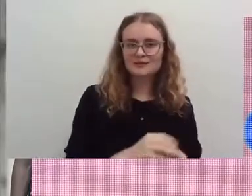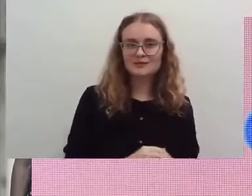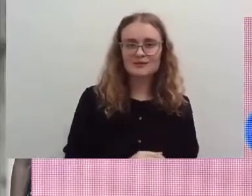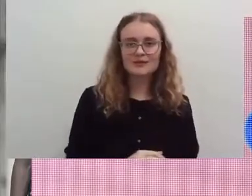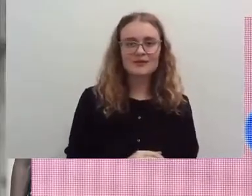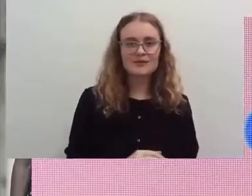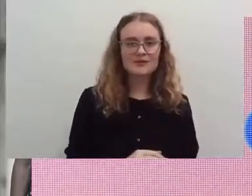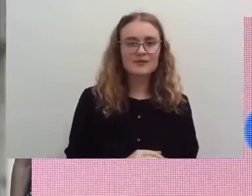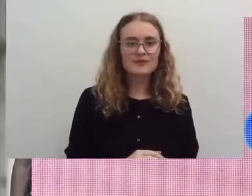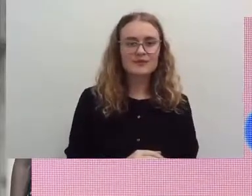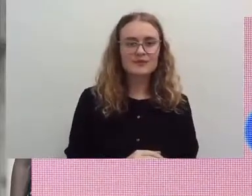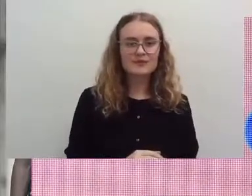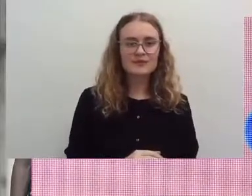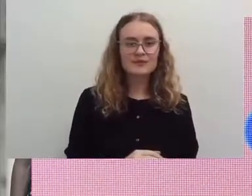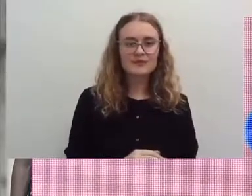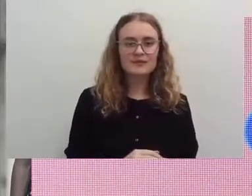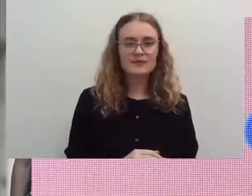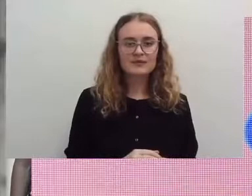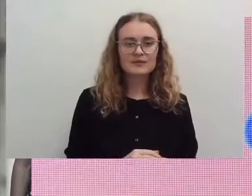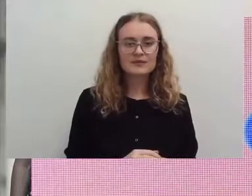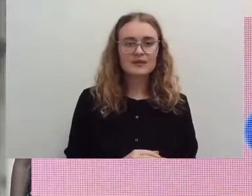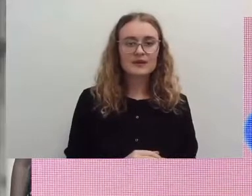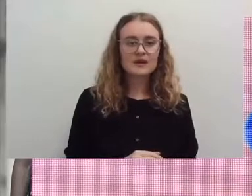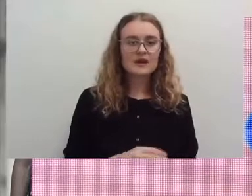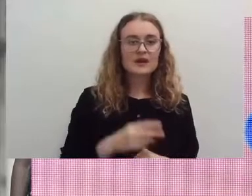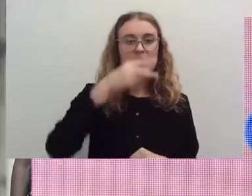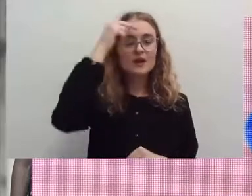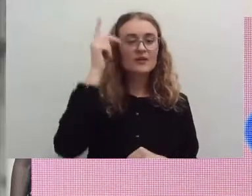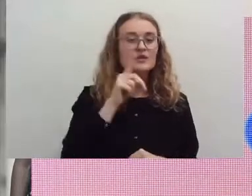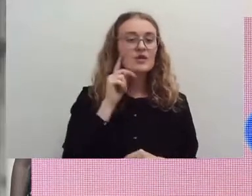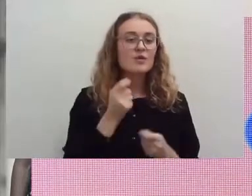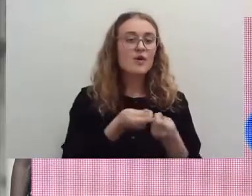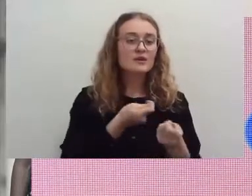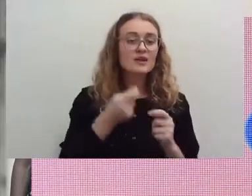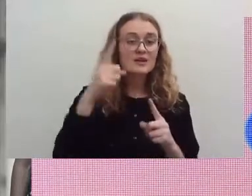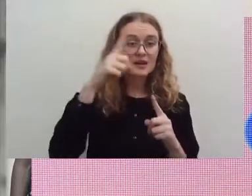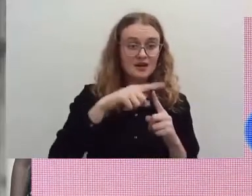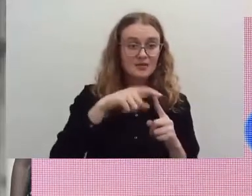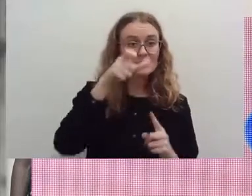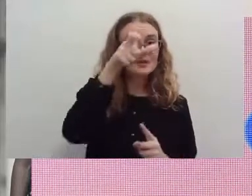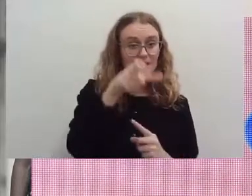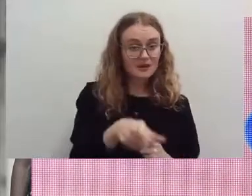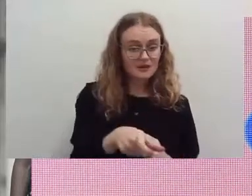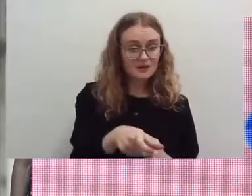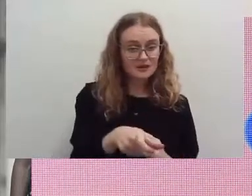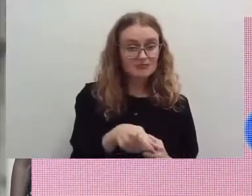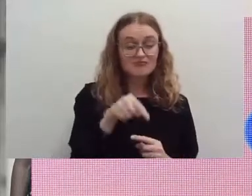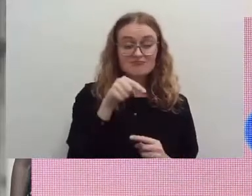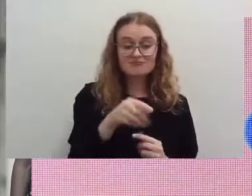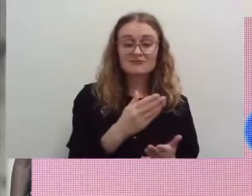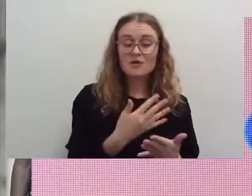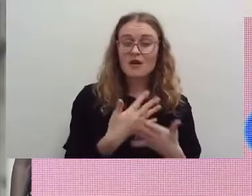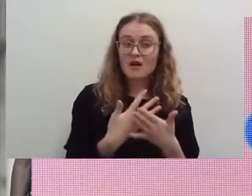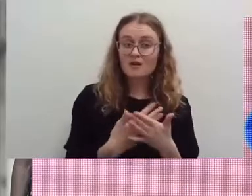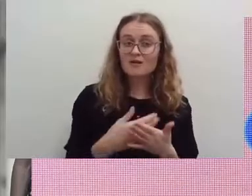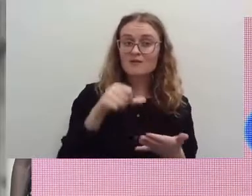Council. Umberto is well known for his active involvement in the youth non-governmental sector and his willingness to